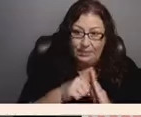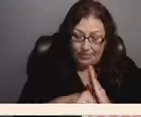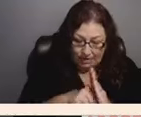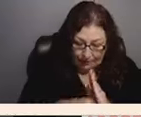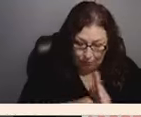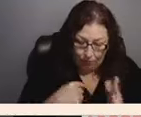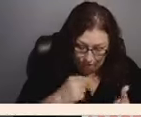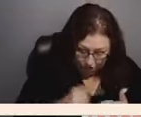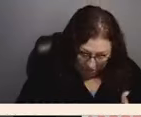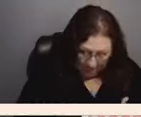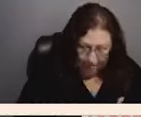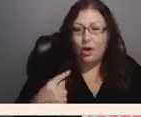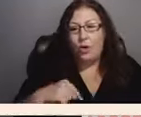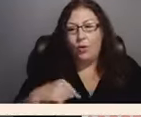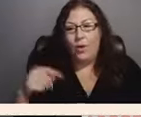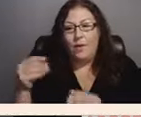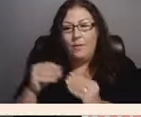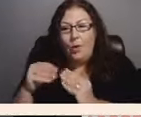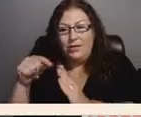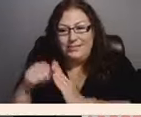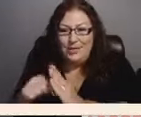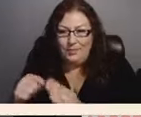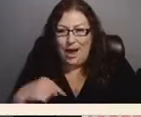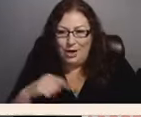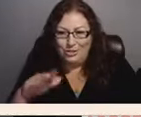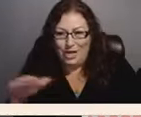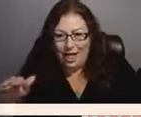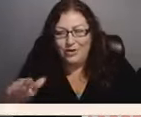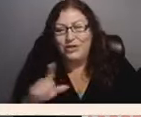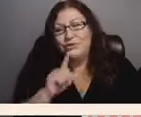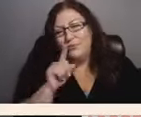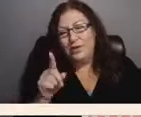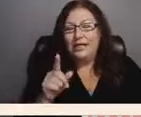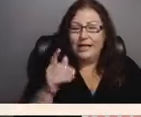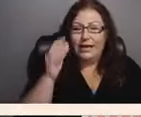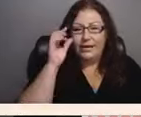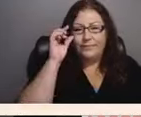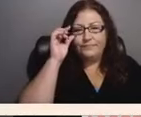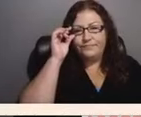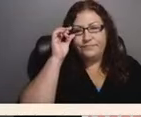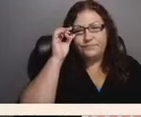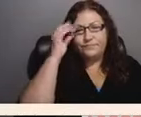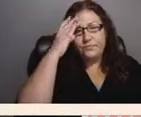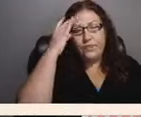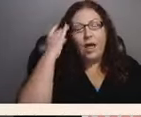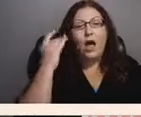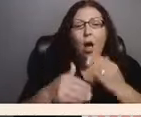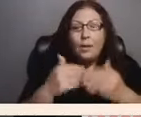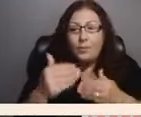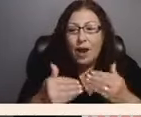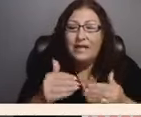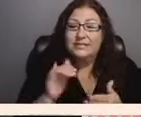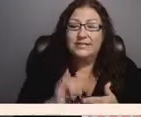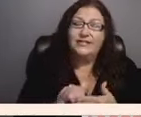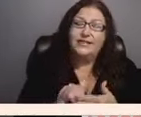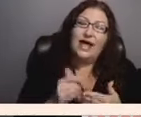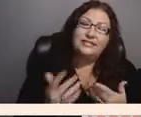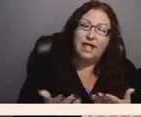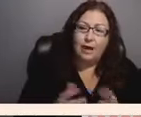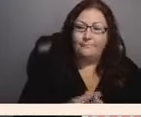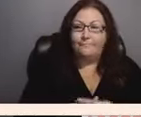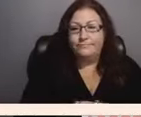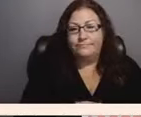our child. It's really a process that is um,